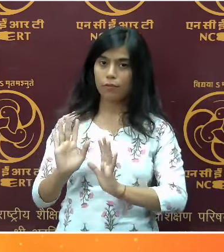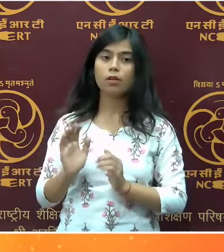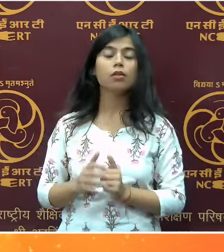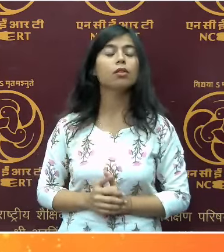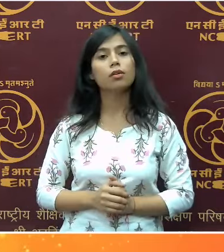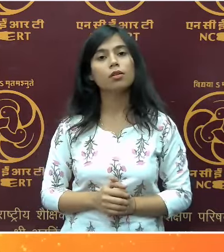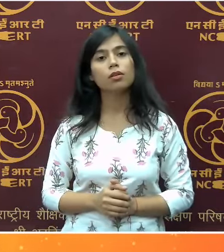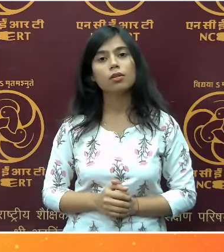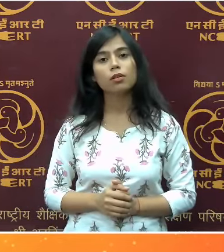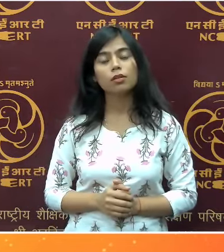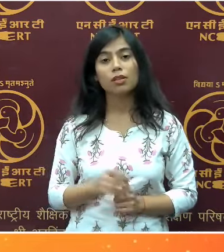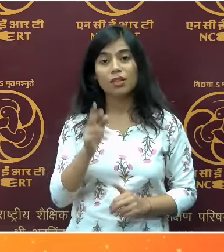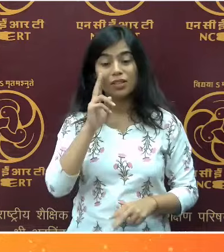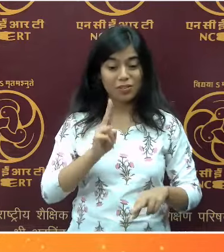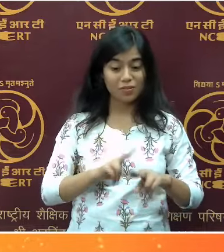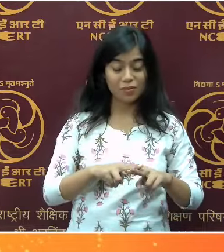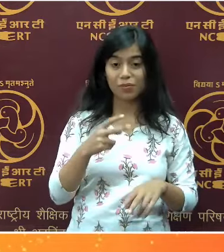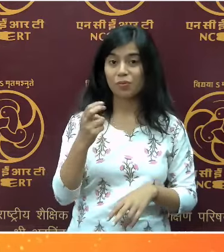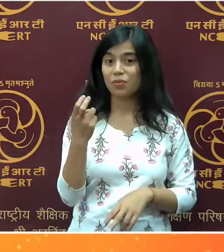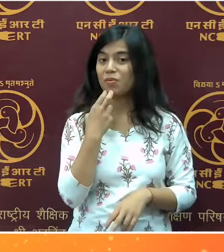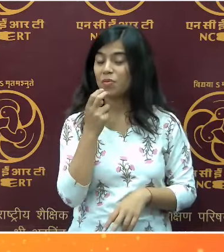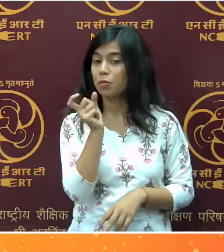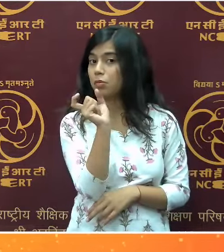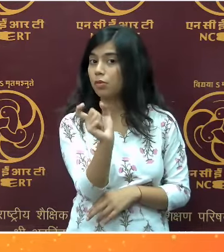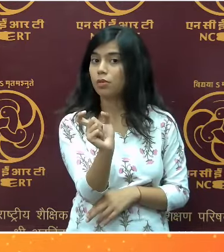if you consider a battery, and in the